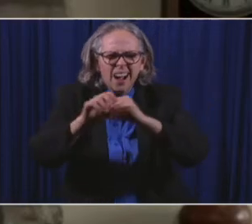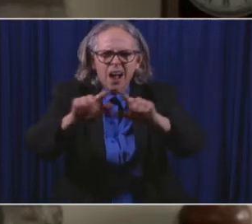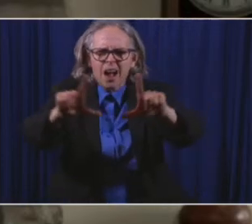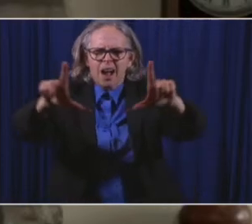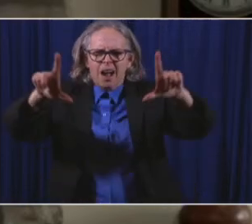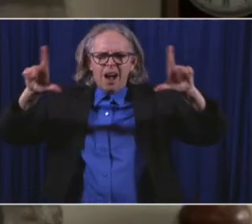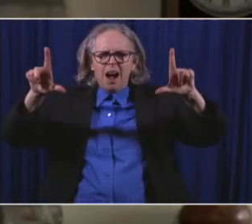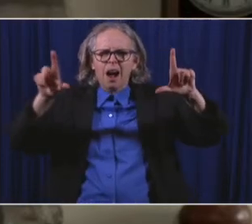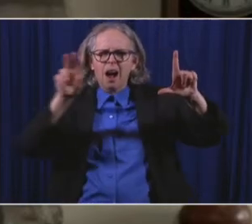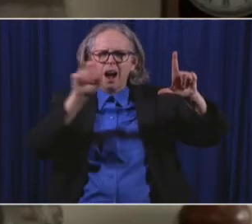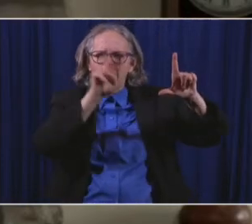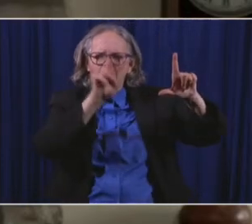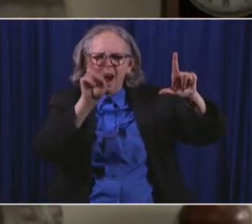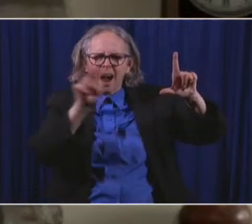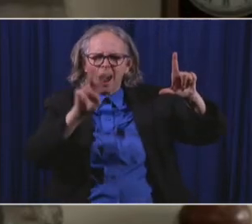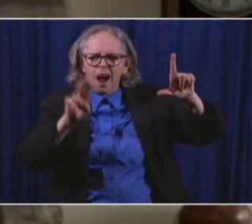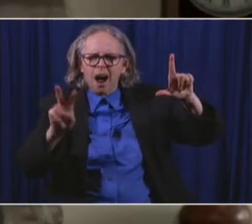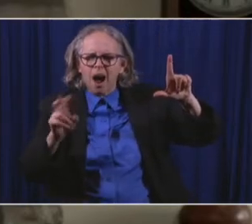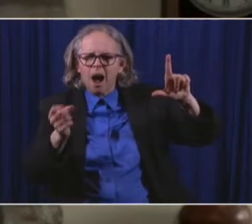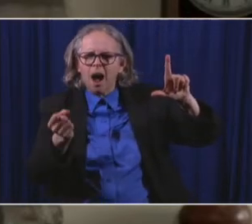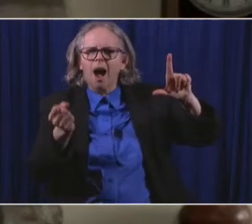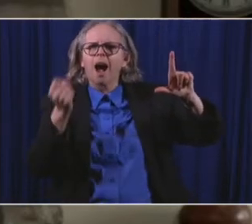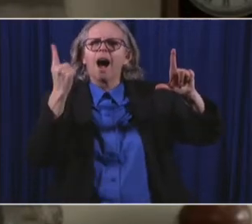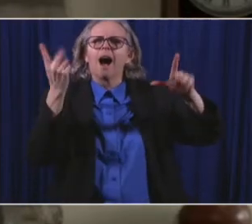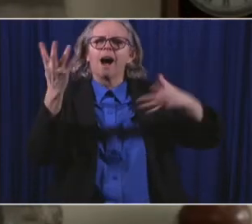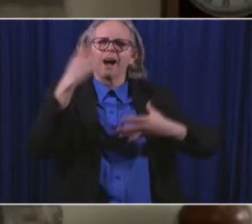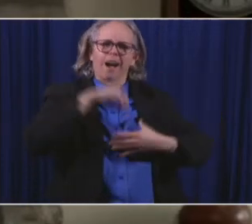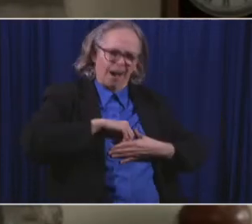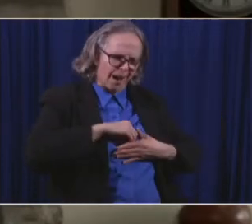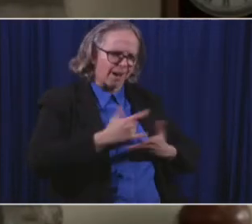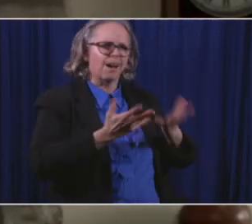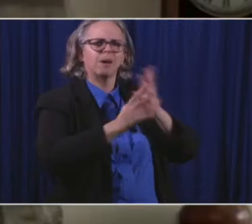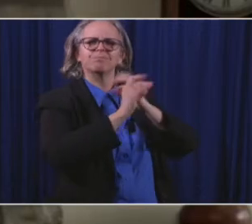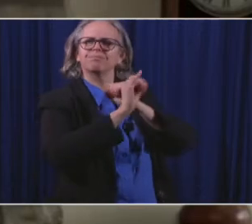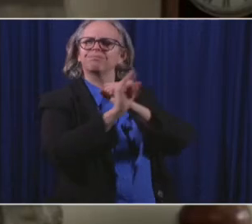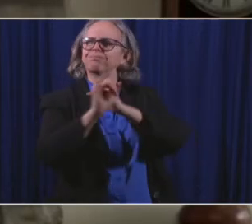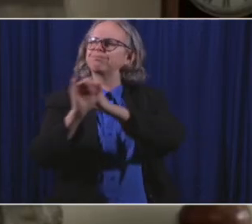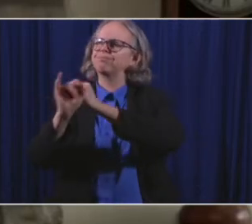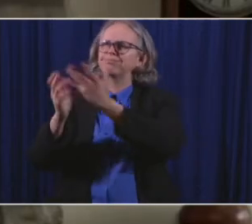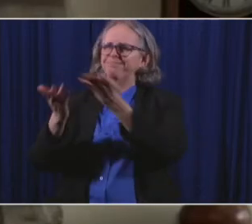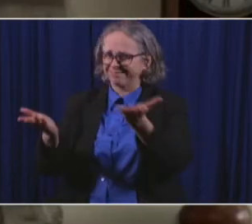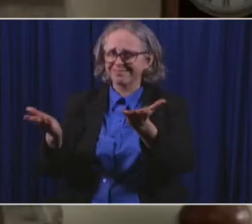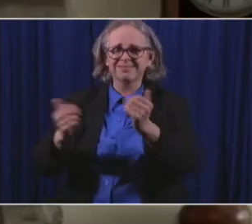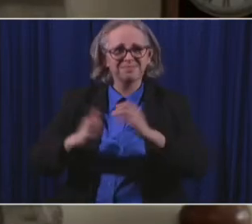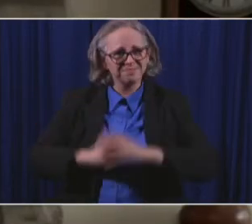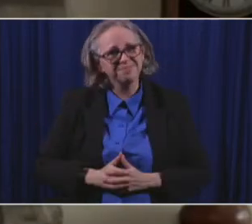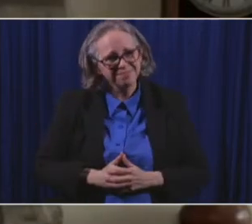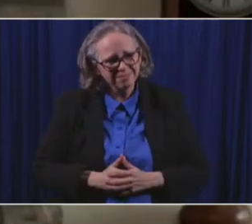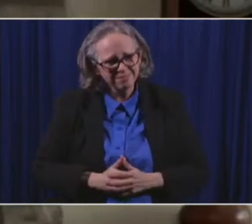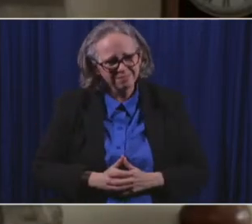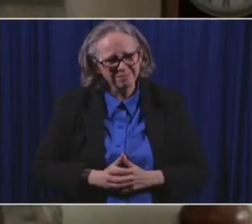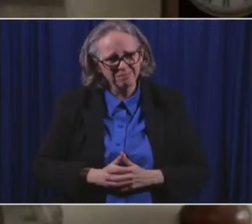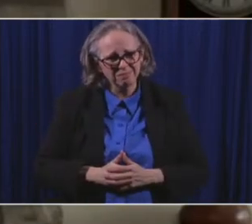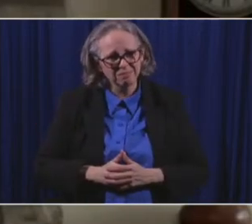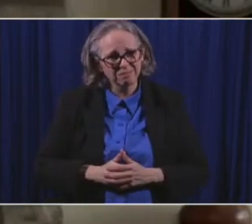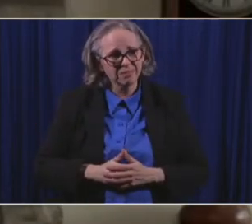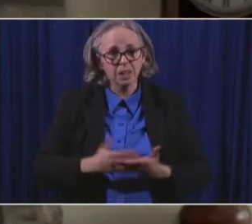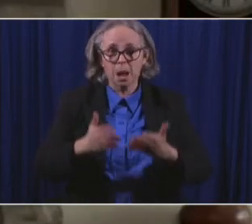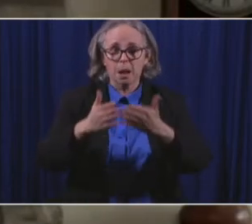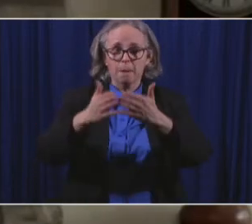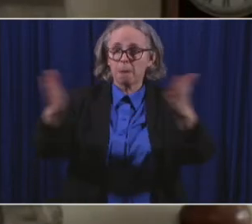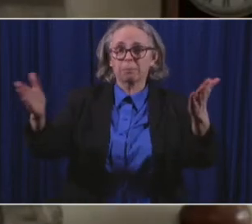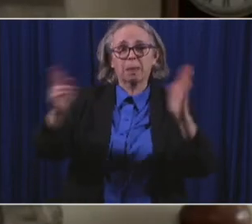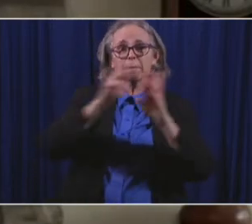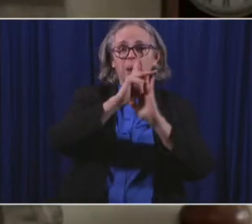and it helps all of us make public policy. But it's not just for public policy. It's also for